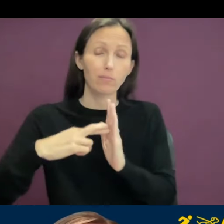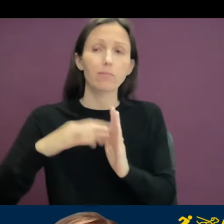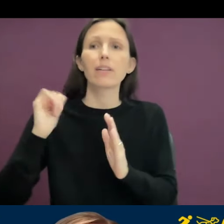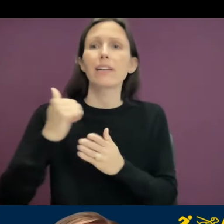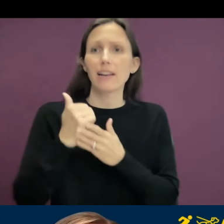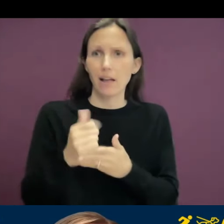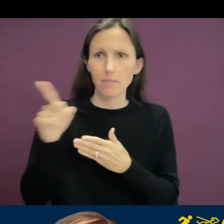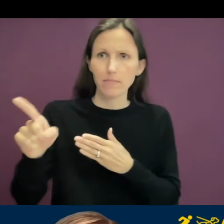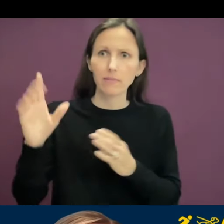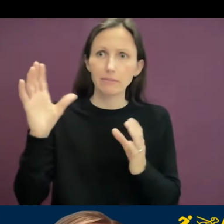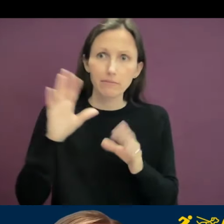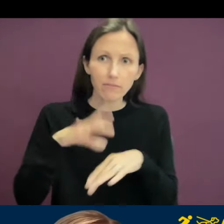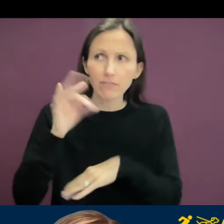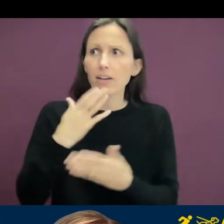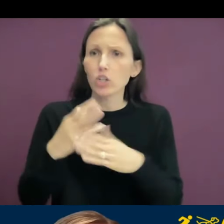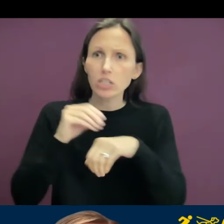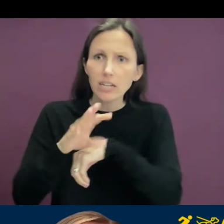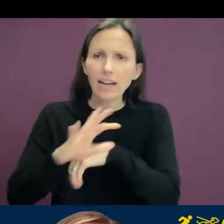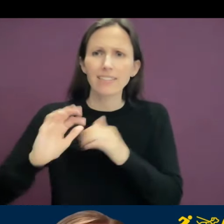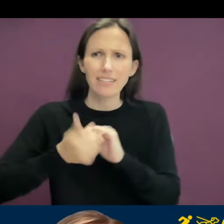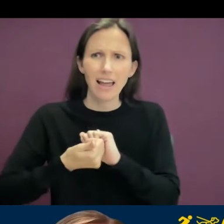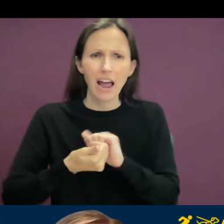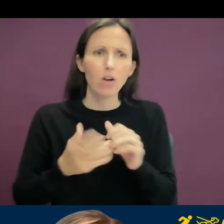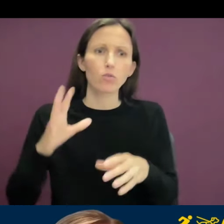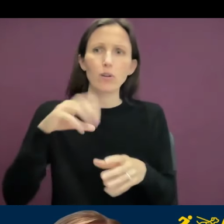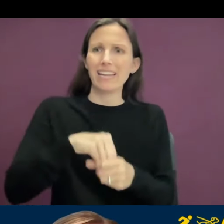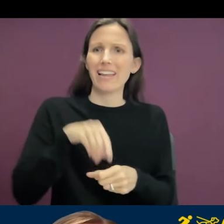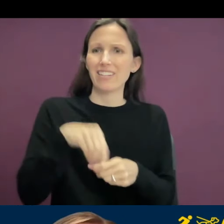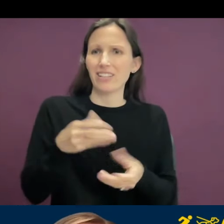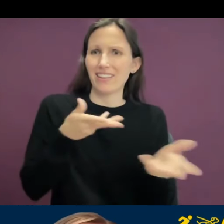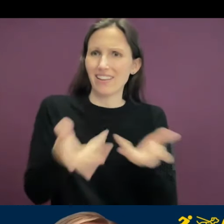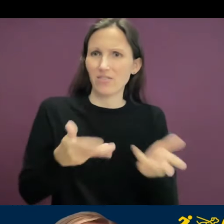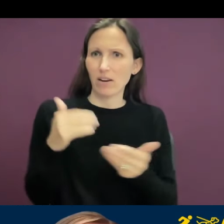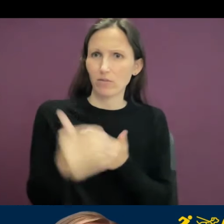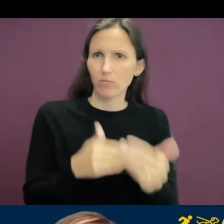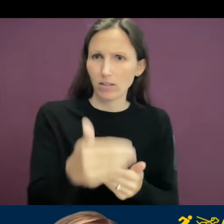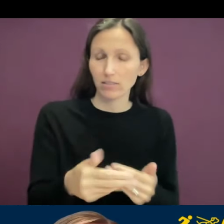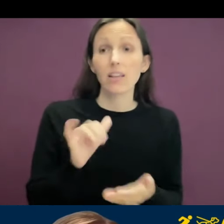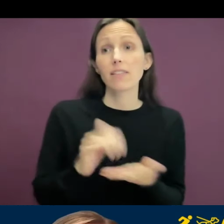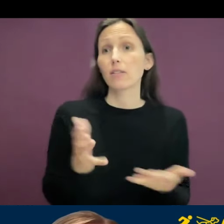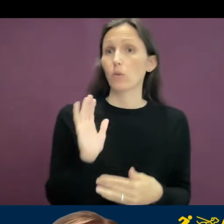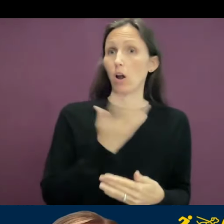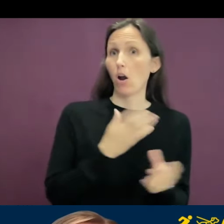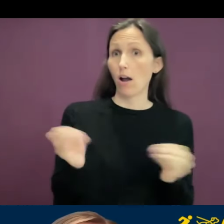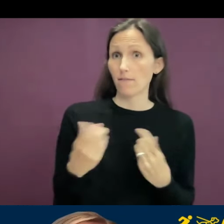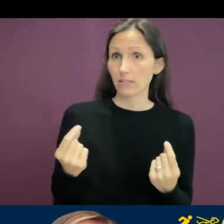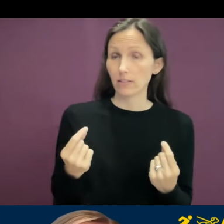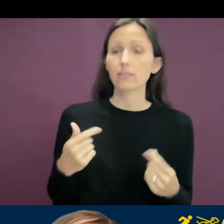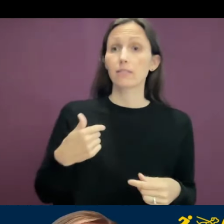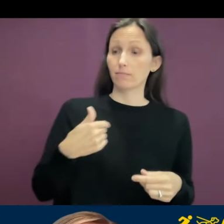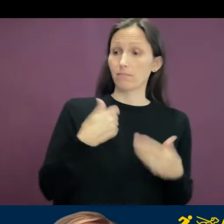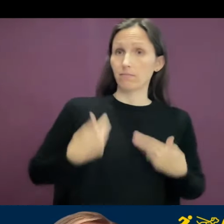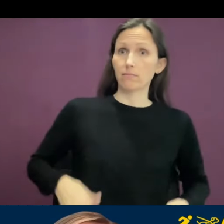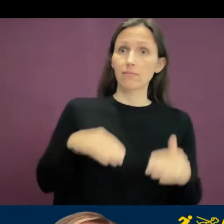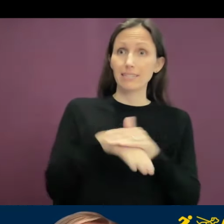practical ways to engage in the interactive process, which is what our office does. And as an accessibility specialist, I help to